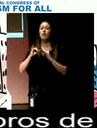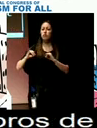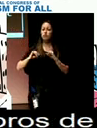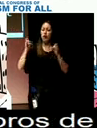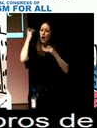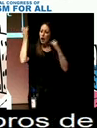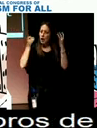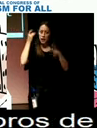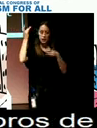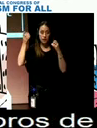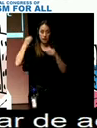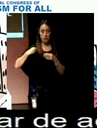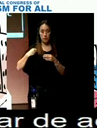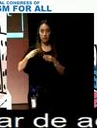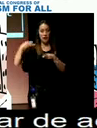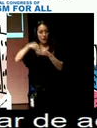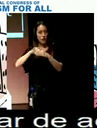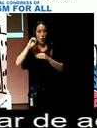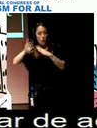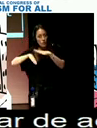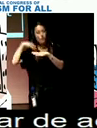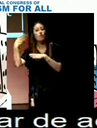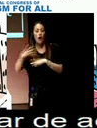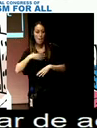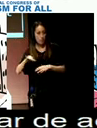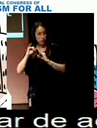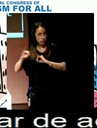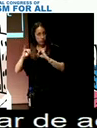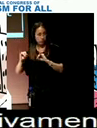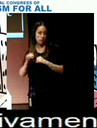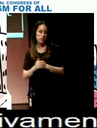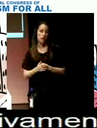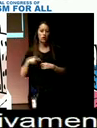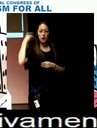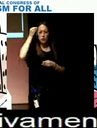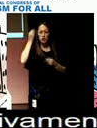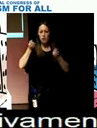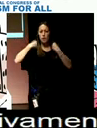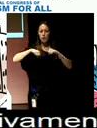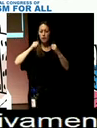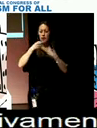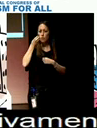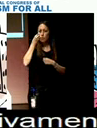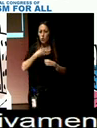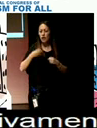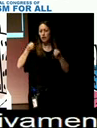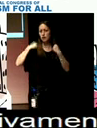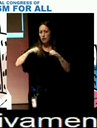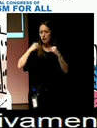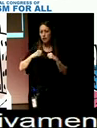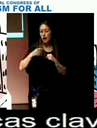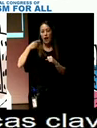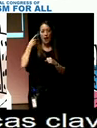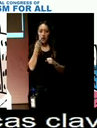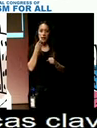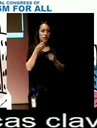key asset that such practices become known, relevant, as well as accessible, not in the terms as we are discussing